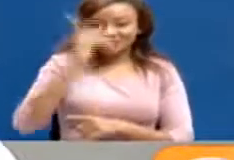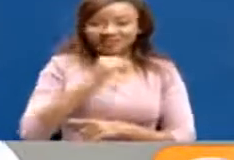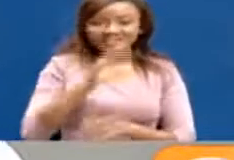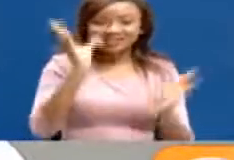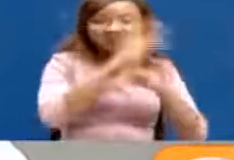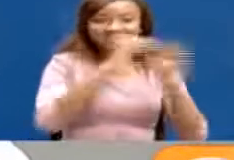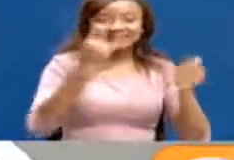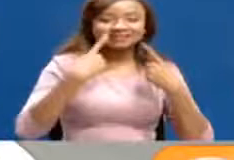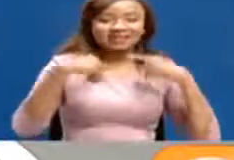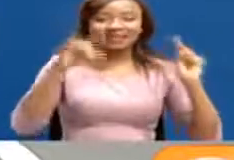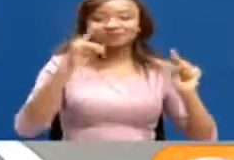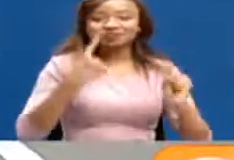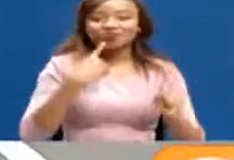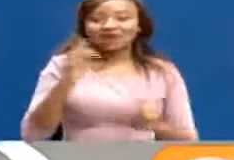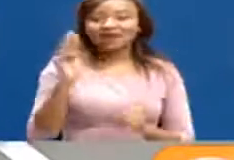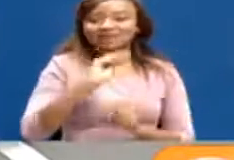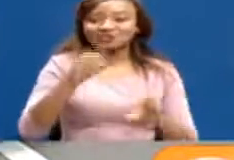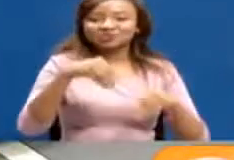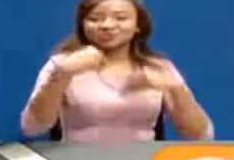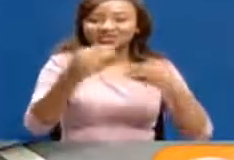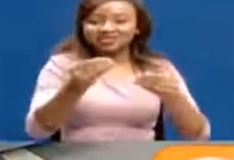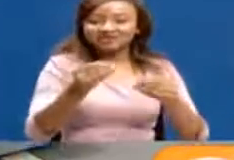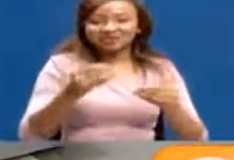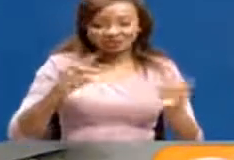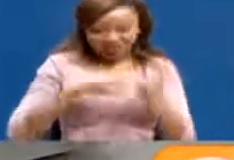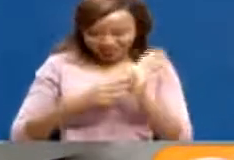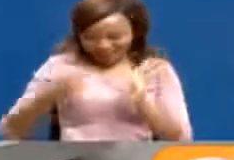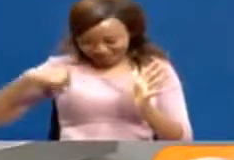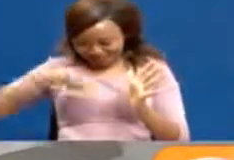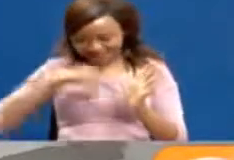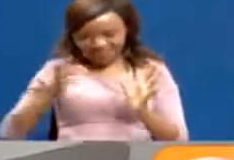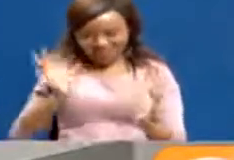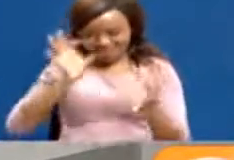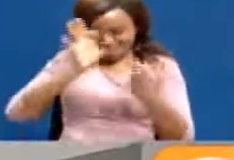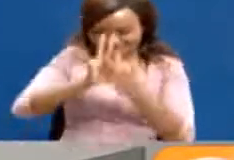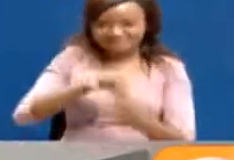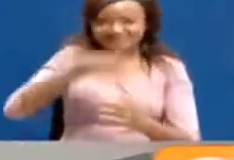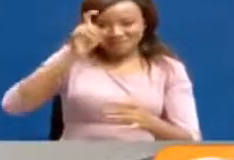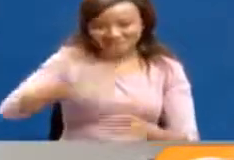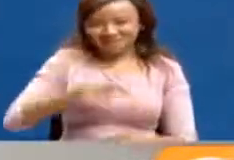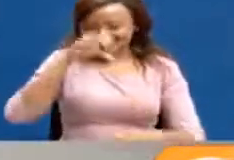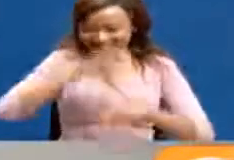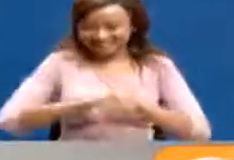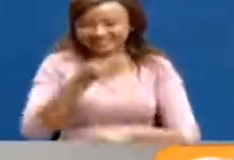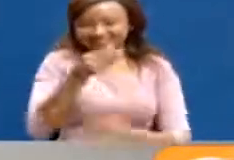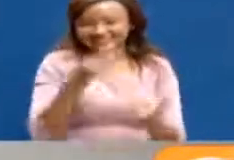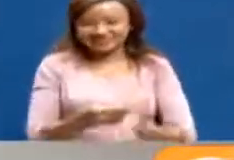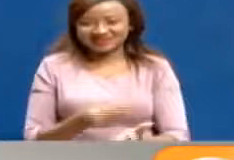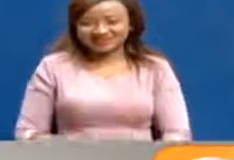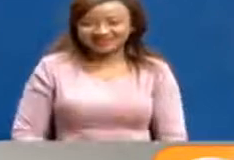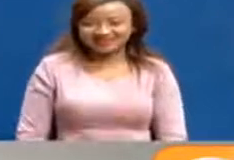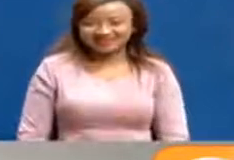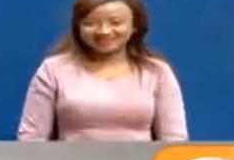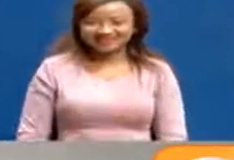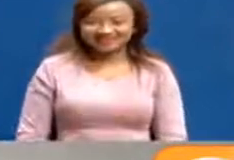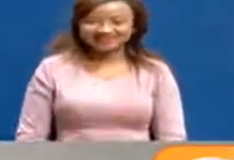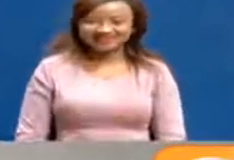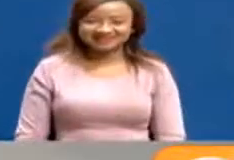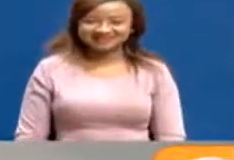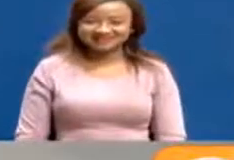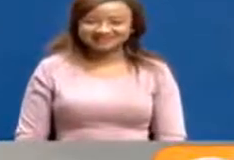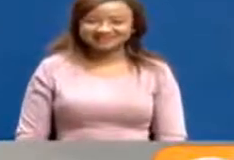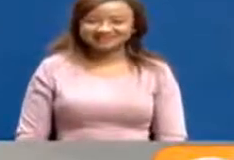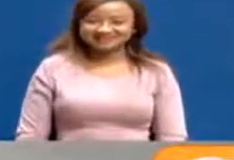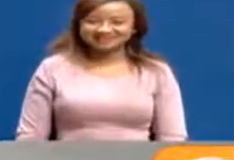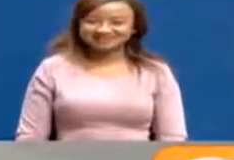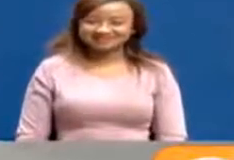million shillings for artists. So we're in that list. We must also get part of that. Senator, good to see